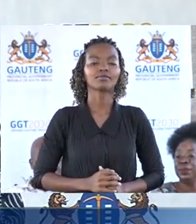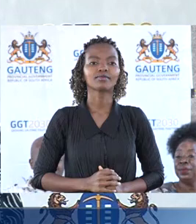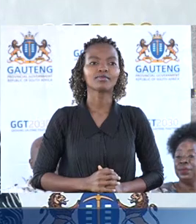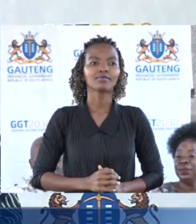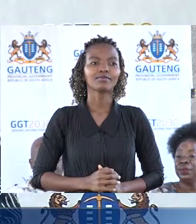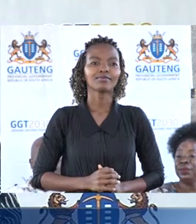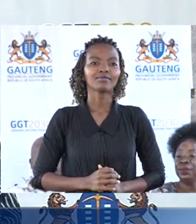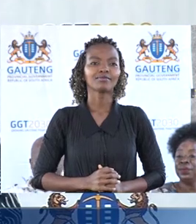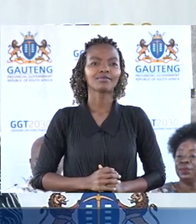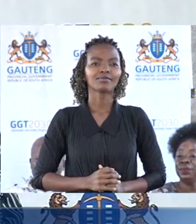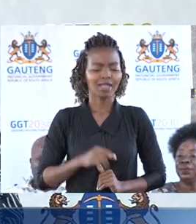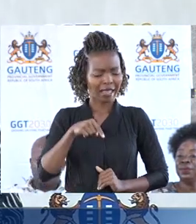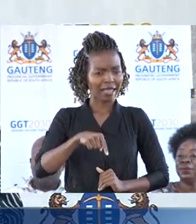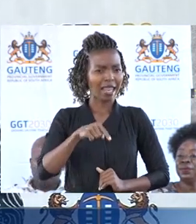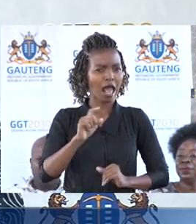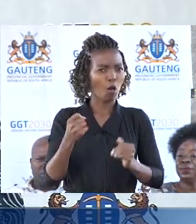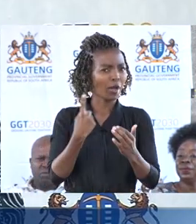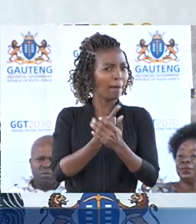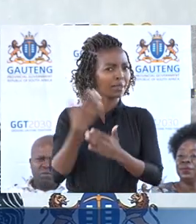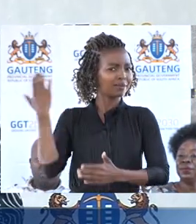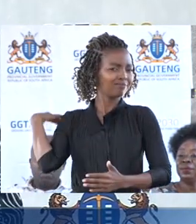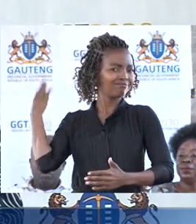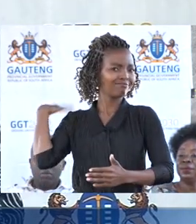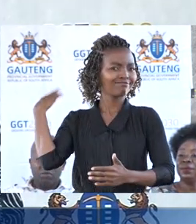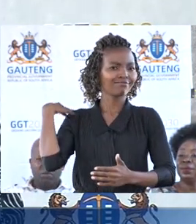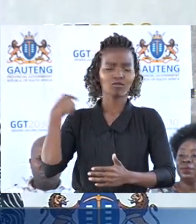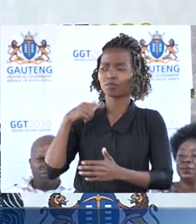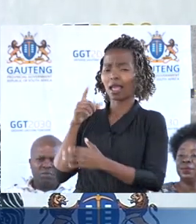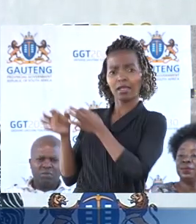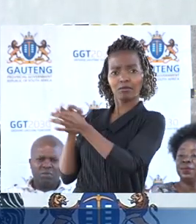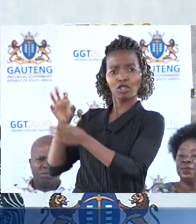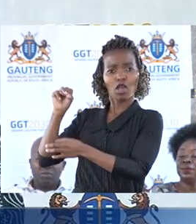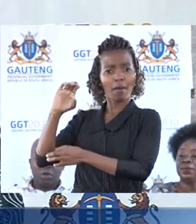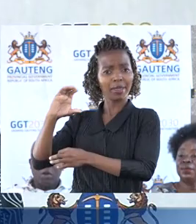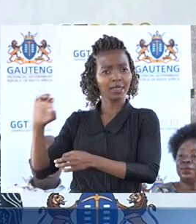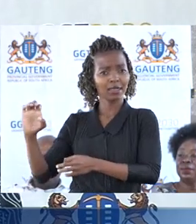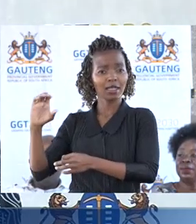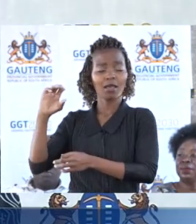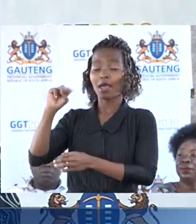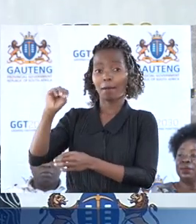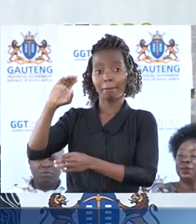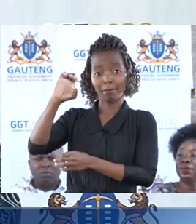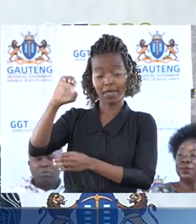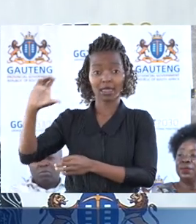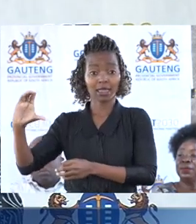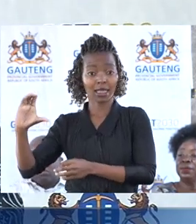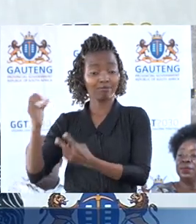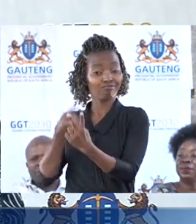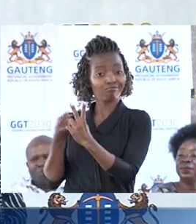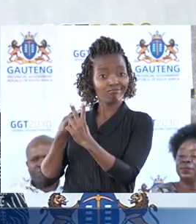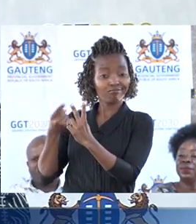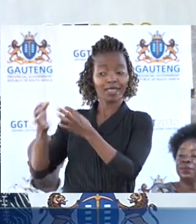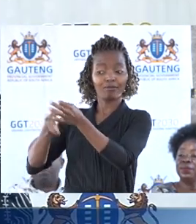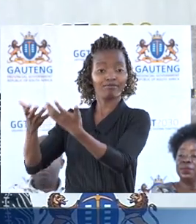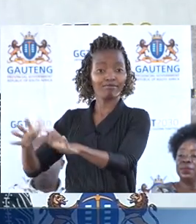What has happened to Mayibuye? I said it to MEC Maile. I said it to MEC Matume